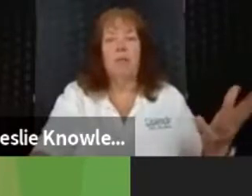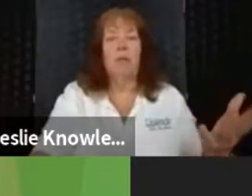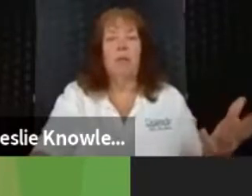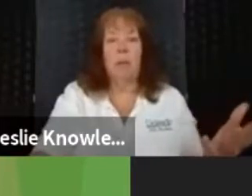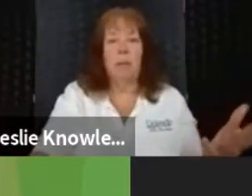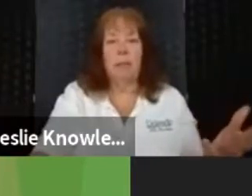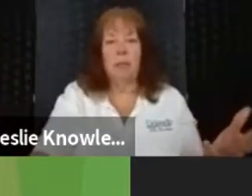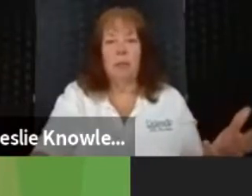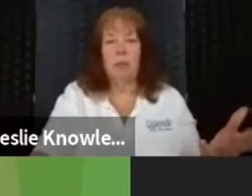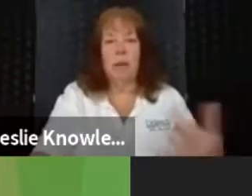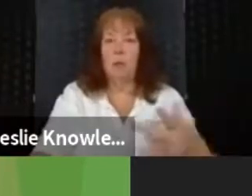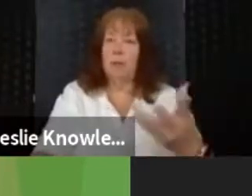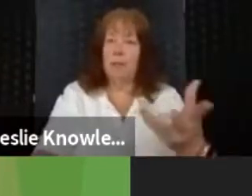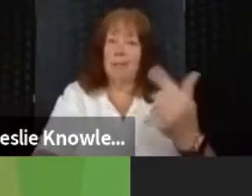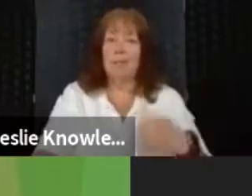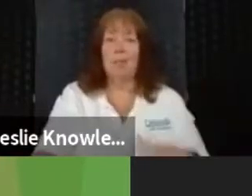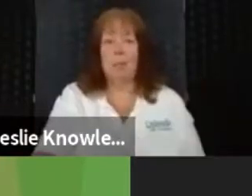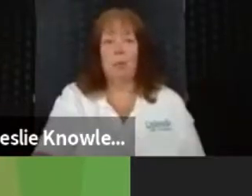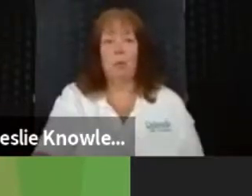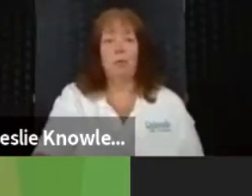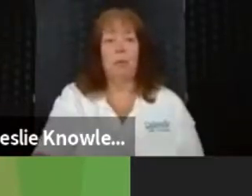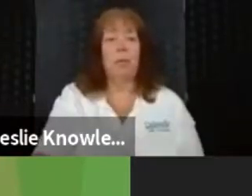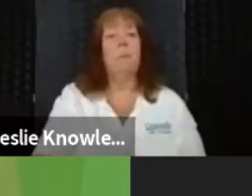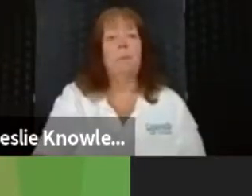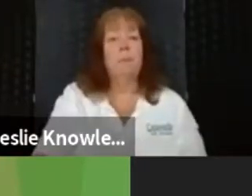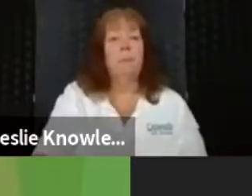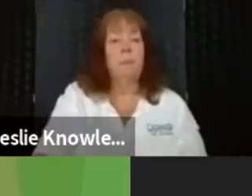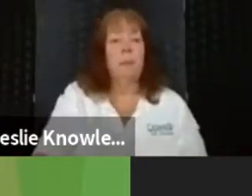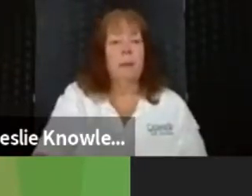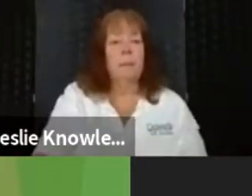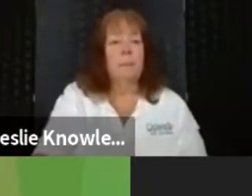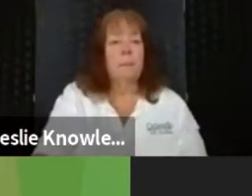ASL, from fingerspelling. Leslie, do you have one? It's like, it's in your e-portfolio.